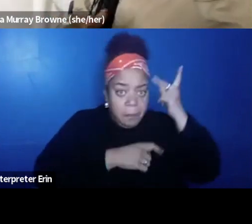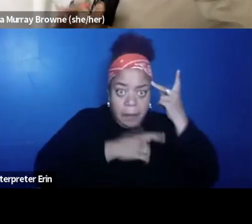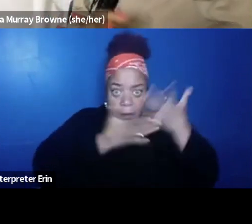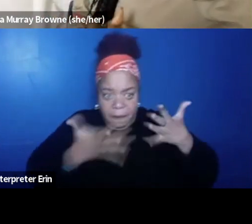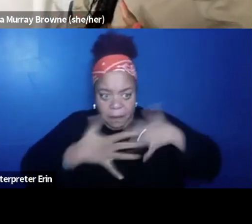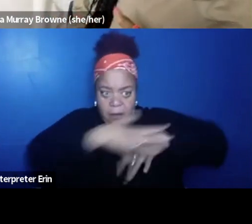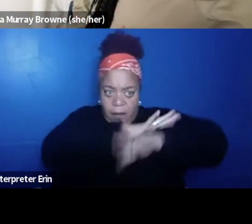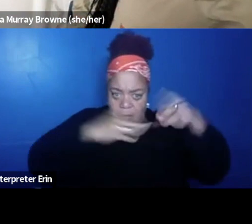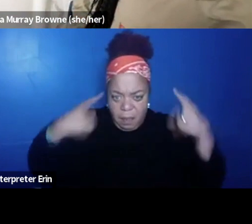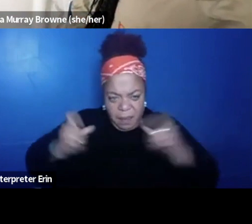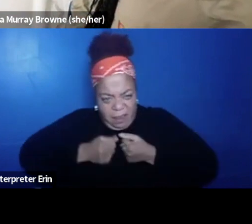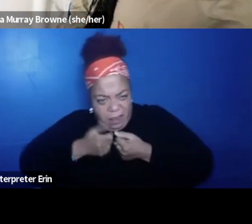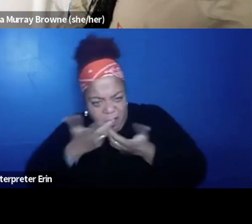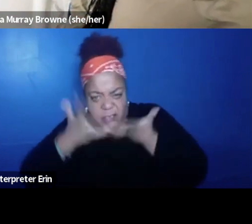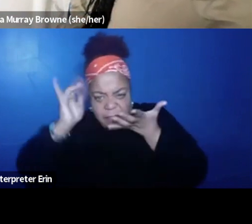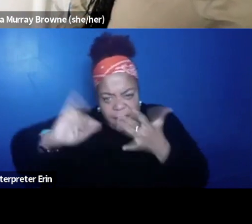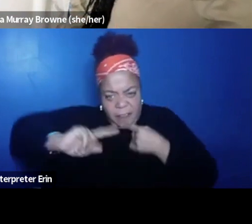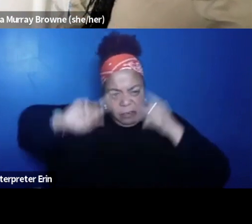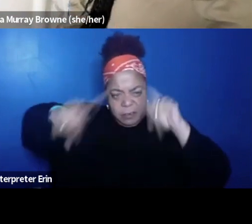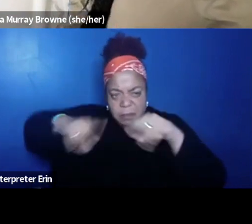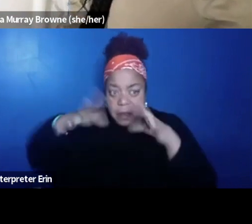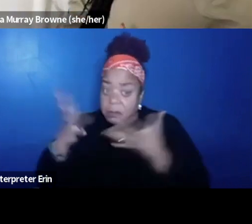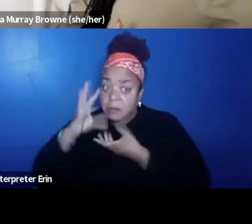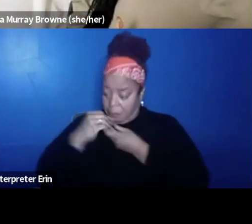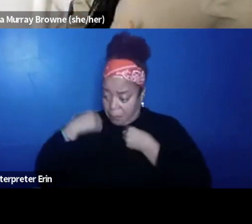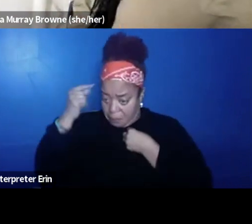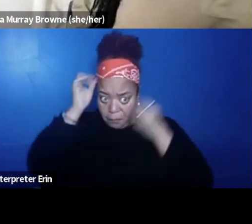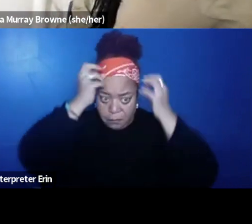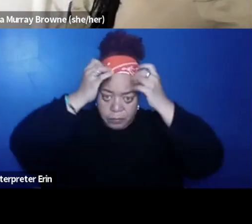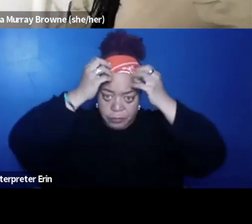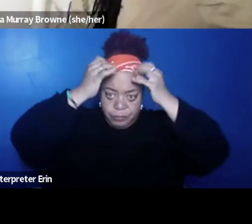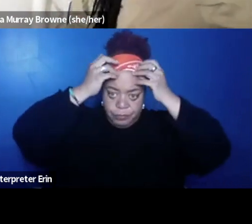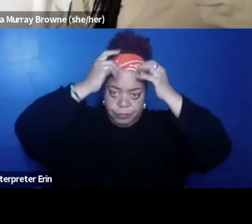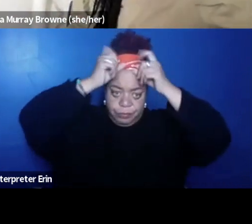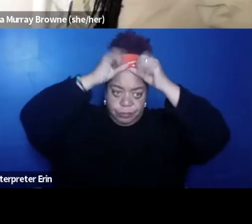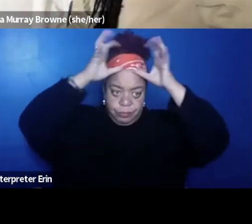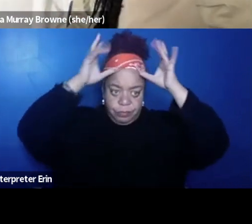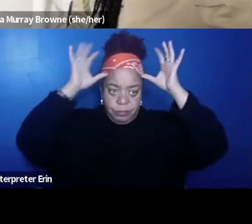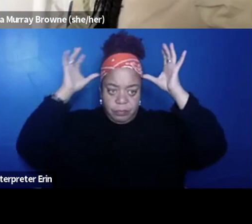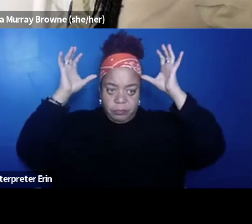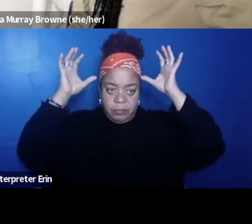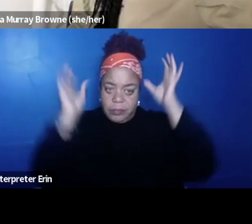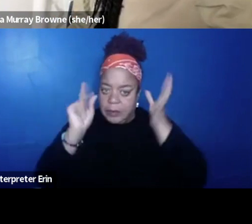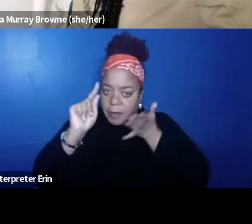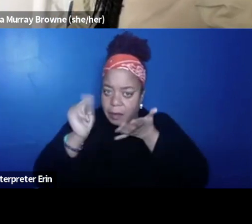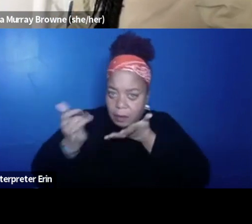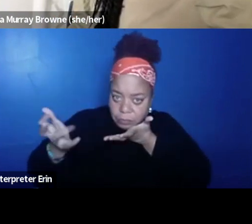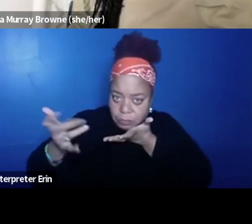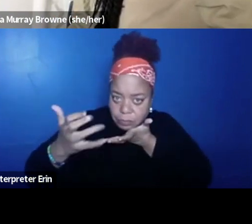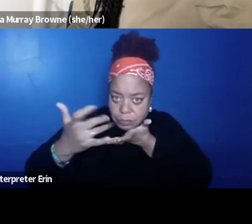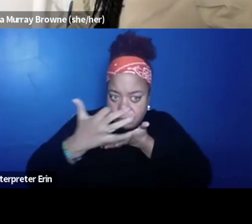in my mind, right, is what are we tallying? What is the data that we're collecting? Are we collecting the data of the